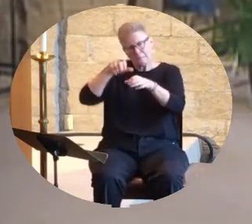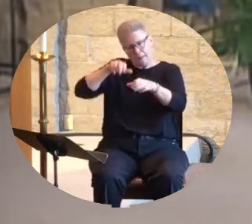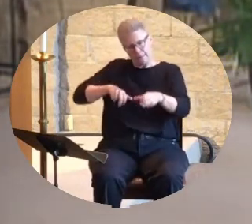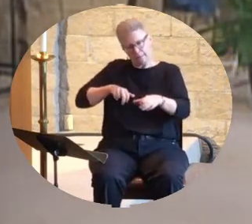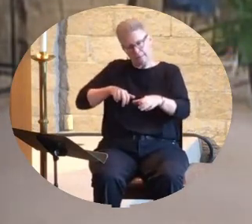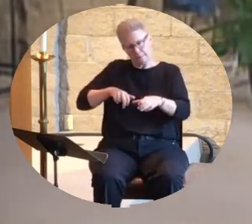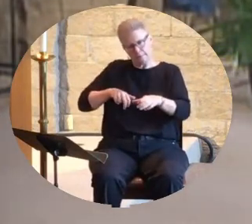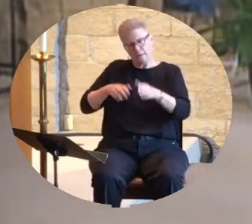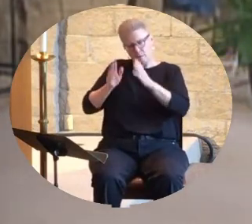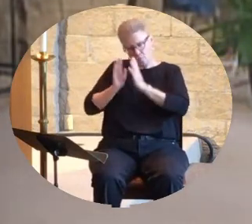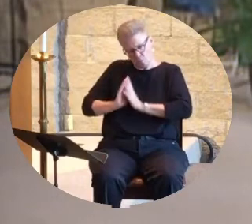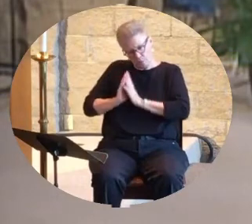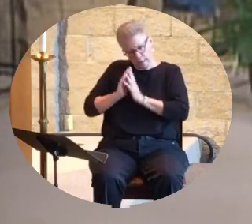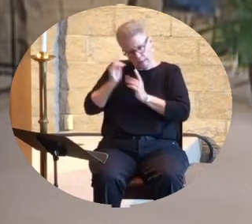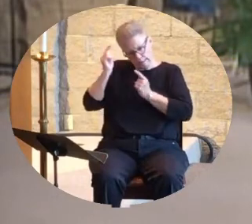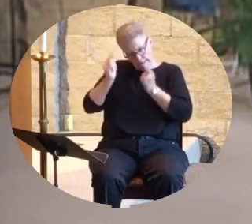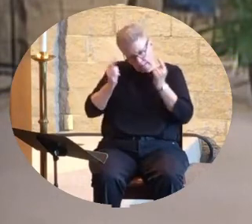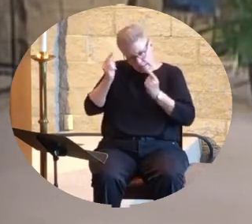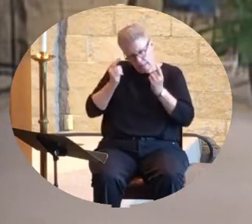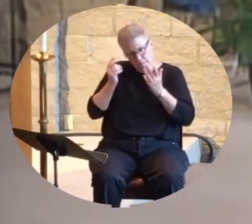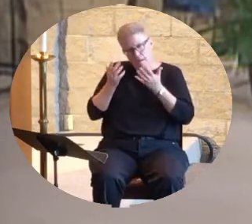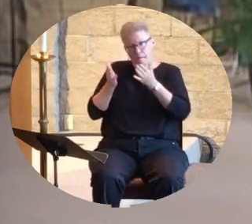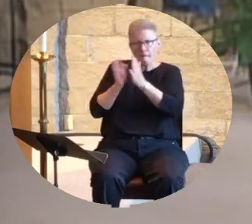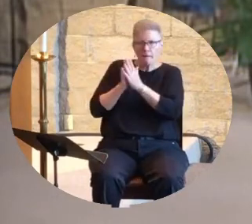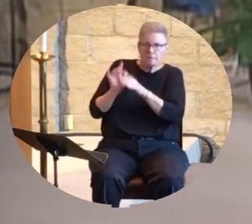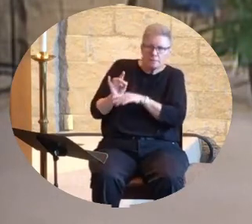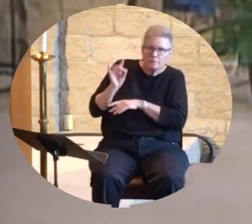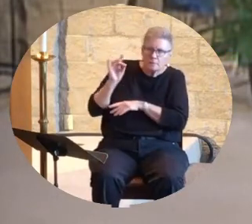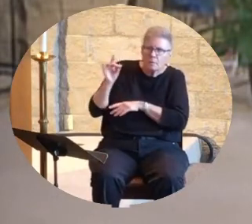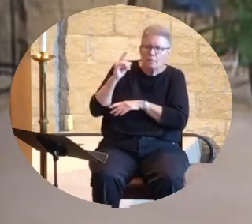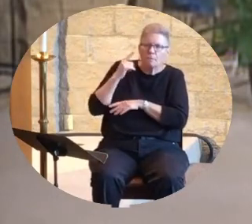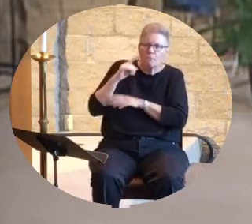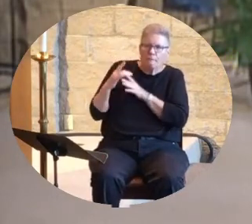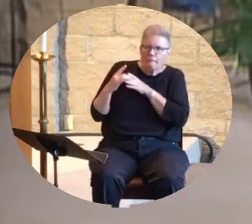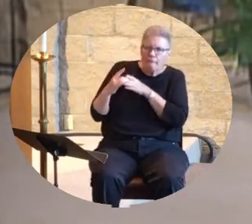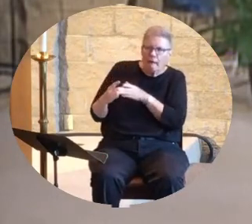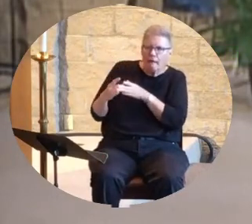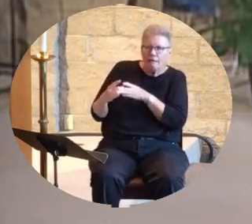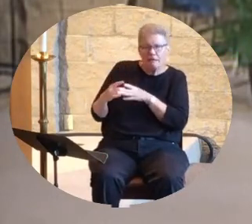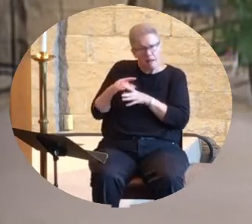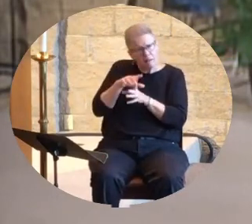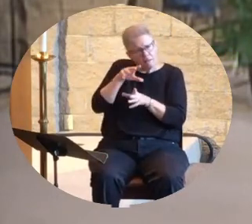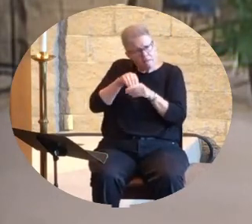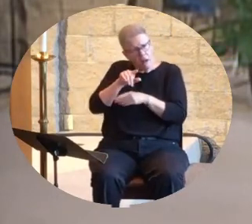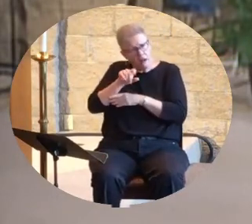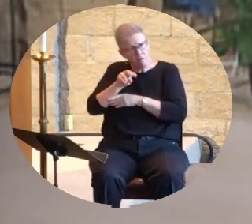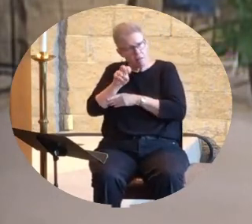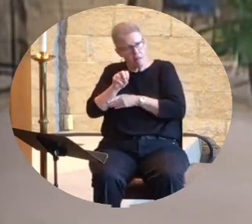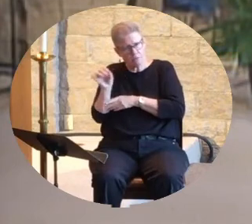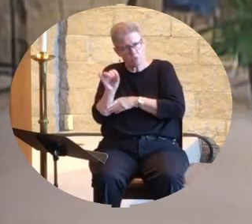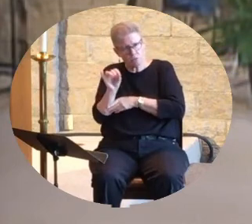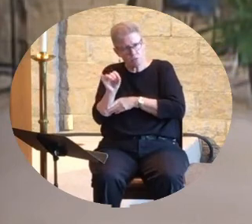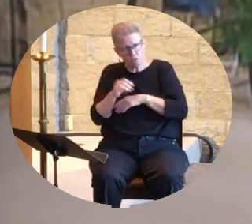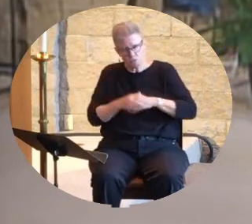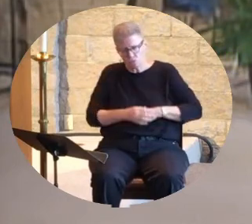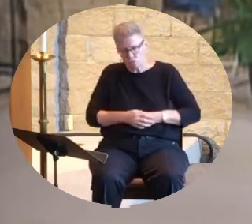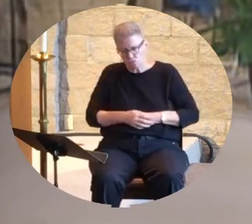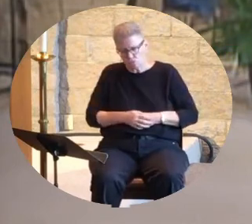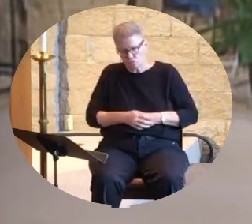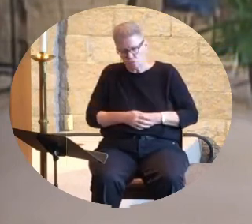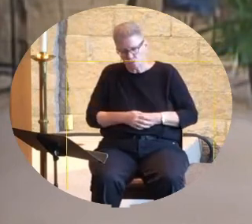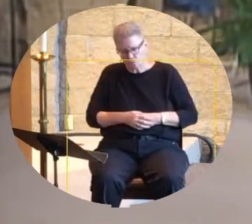a time away to pray and to ask spirit and involve love into it. Asking that question,